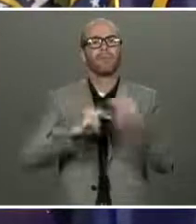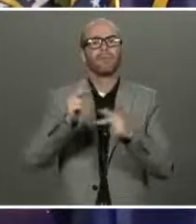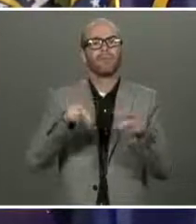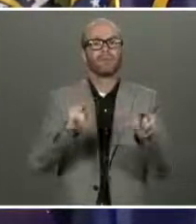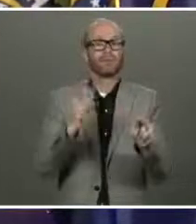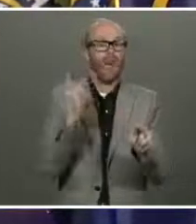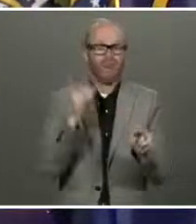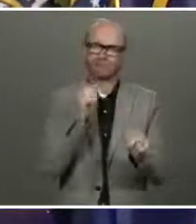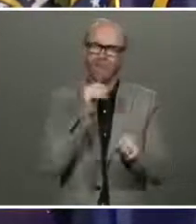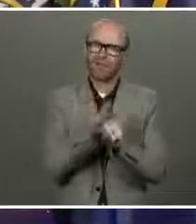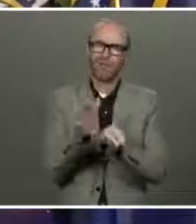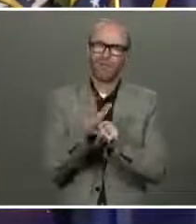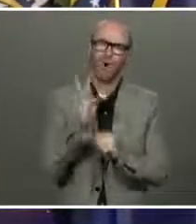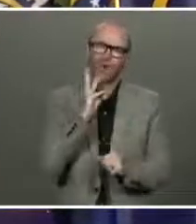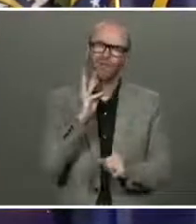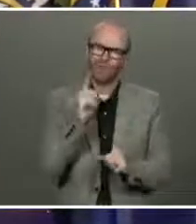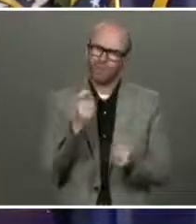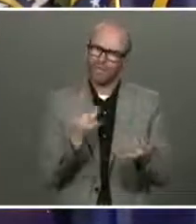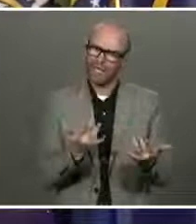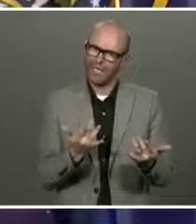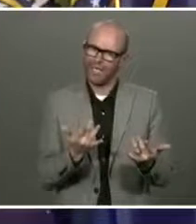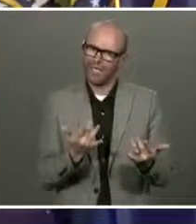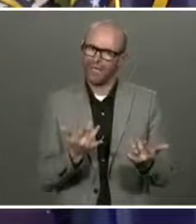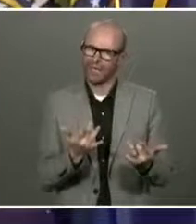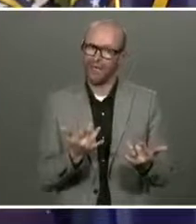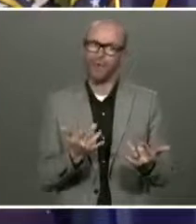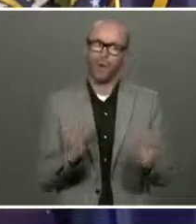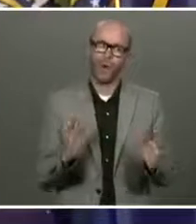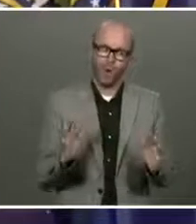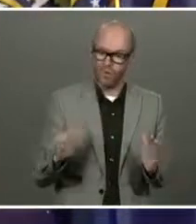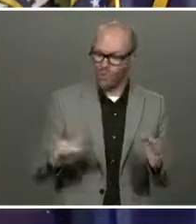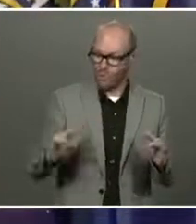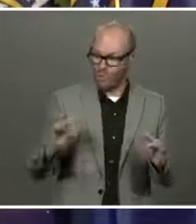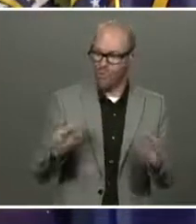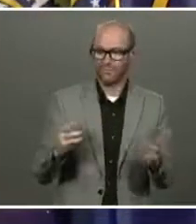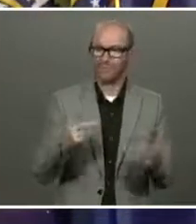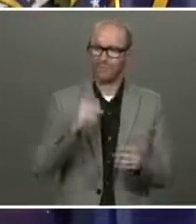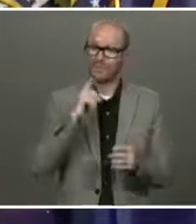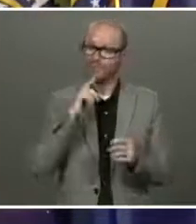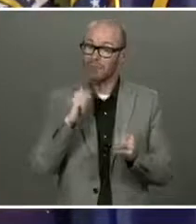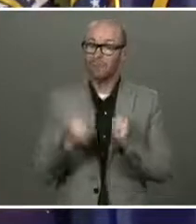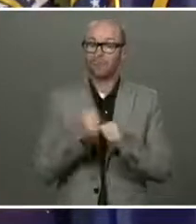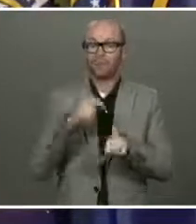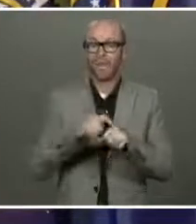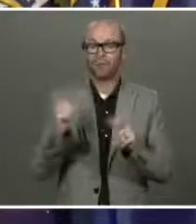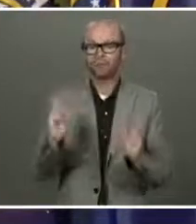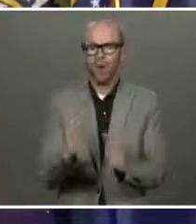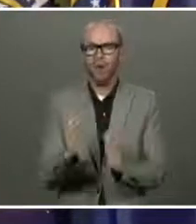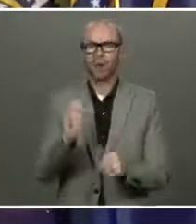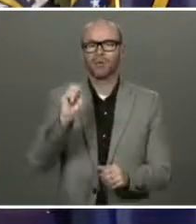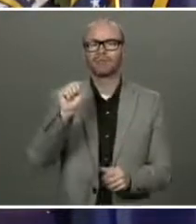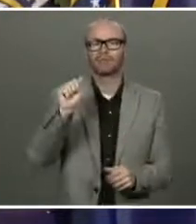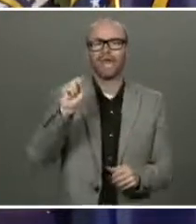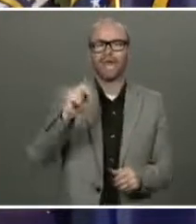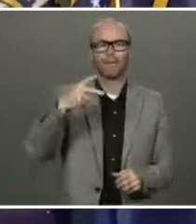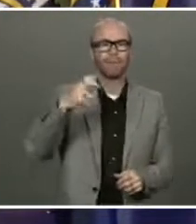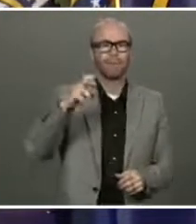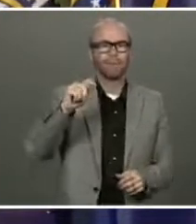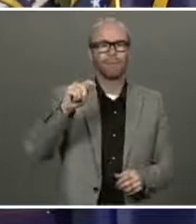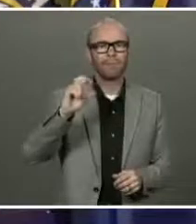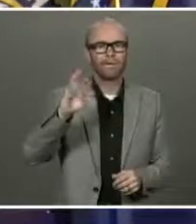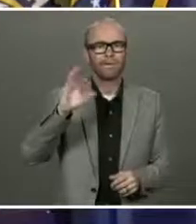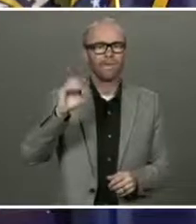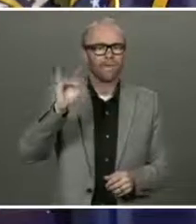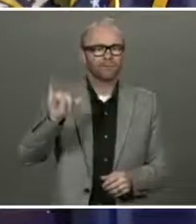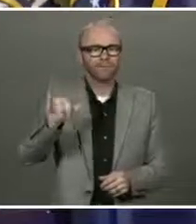enough water to continue growth. Now they've been smaller municipalities. We had one in Sanpete County a couple years ago as they were working